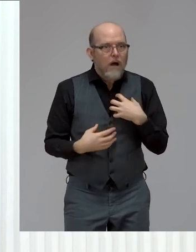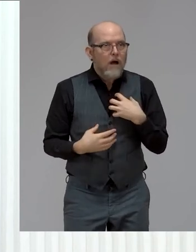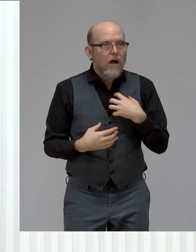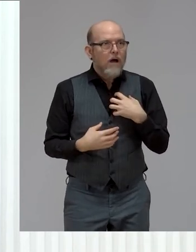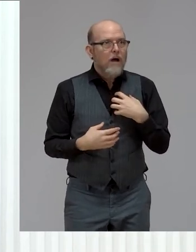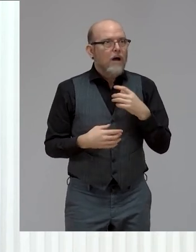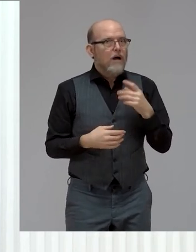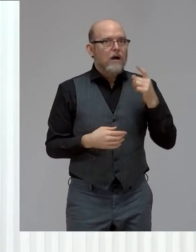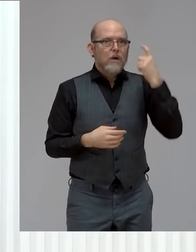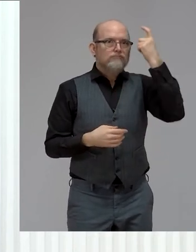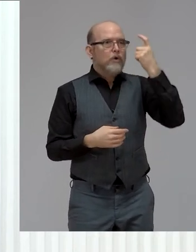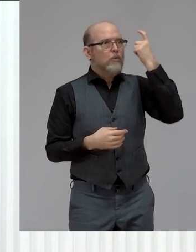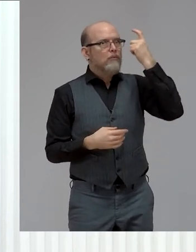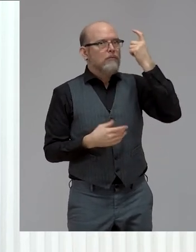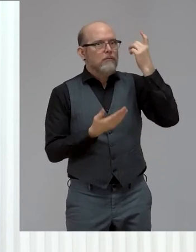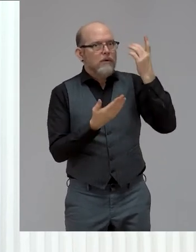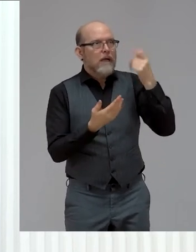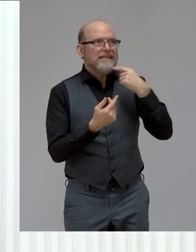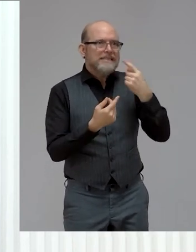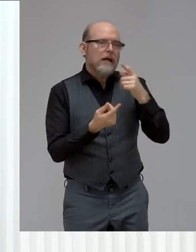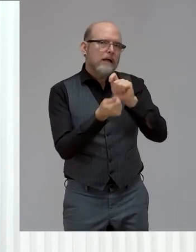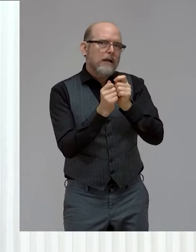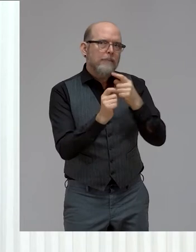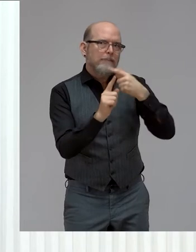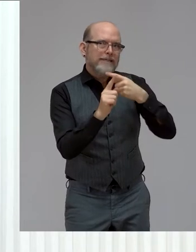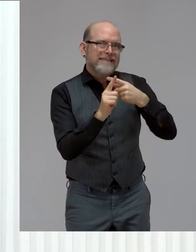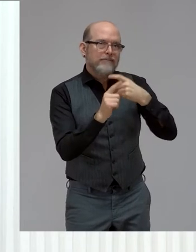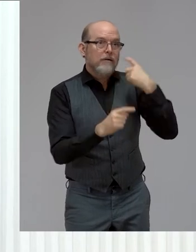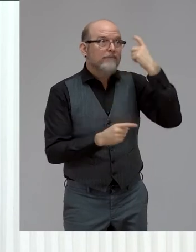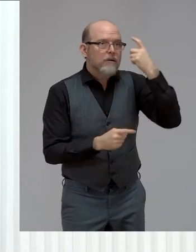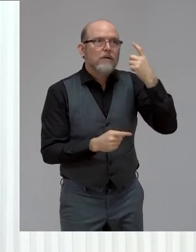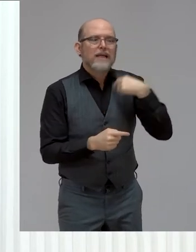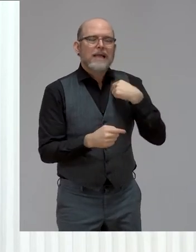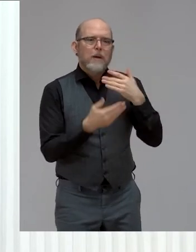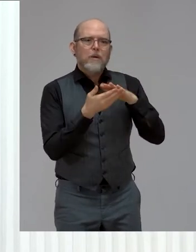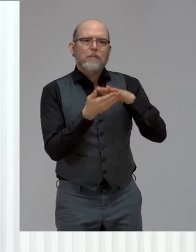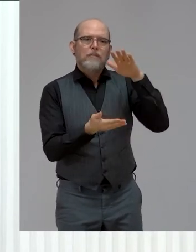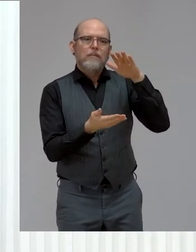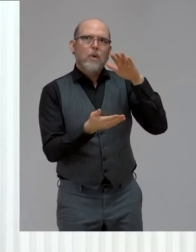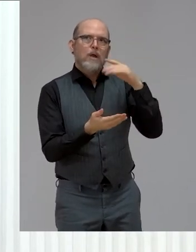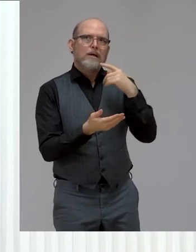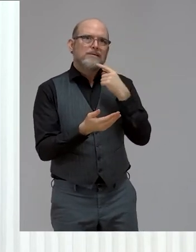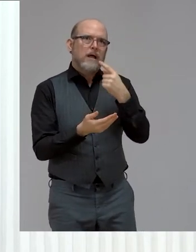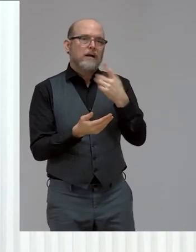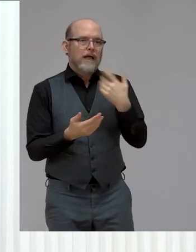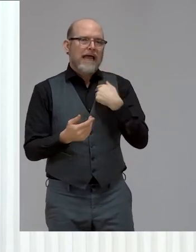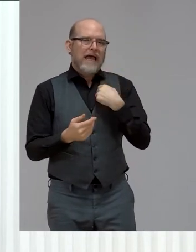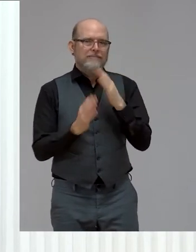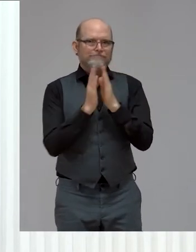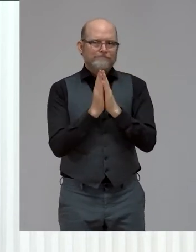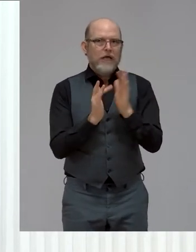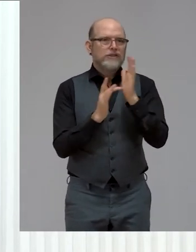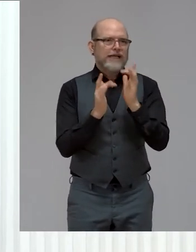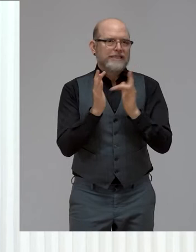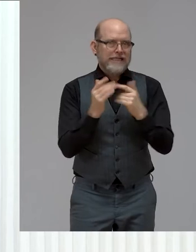be grateful for that, and later I decided, being a Christian, to set a sign for God that He